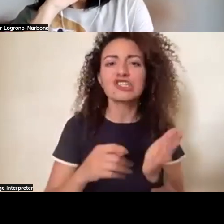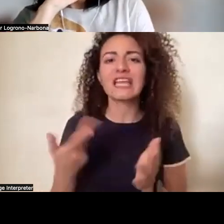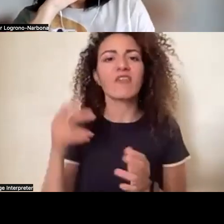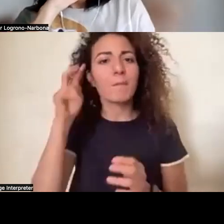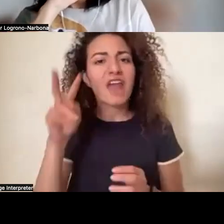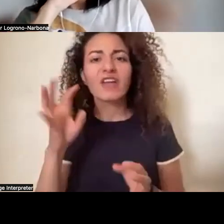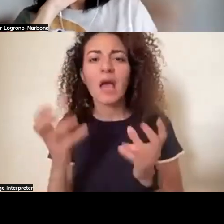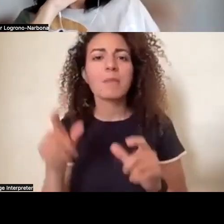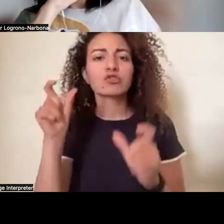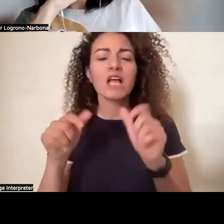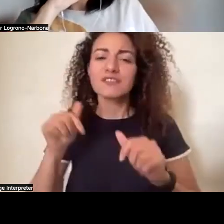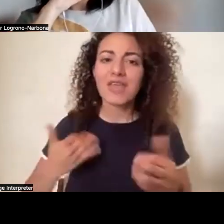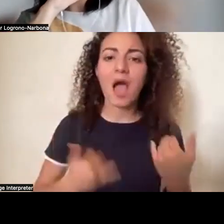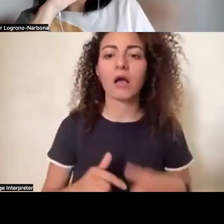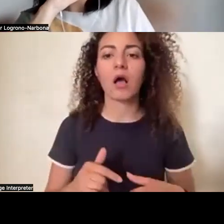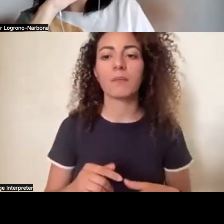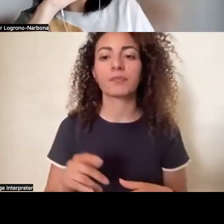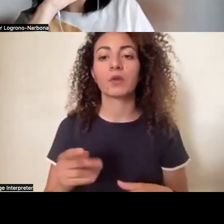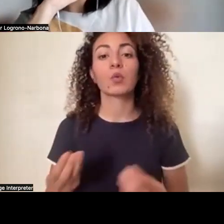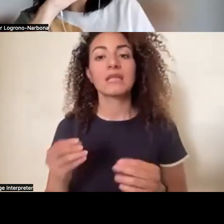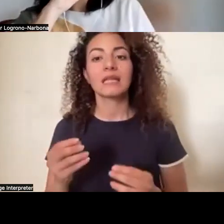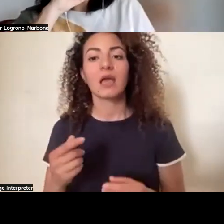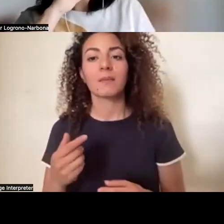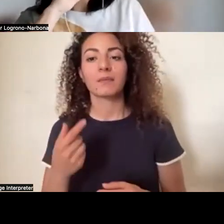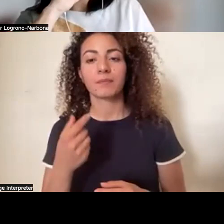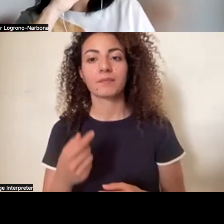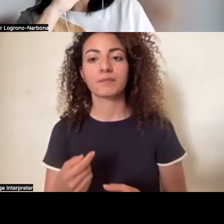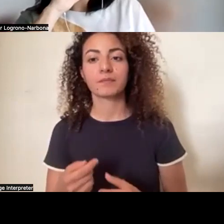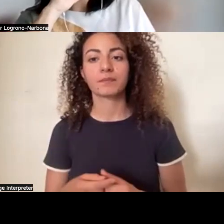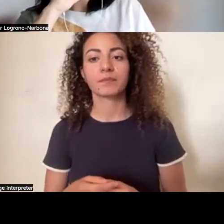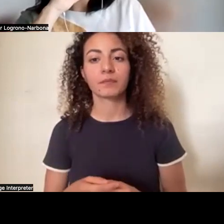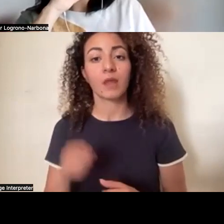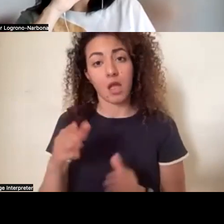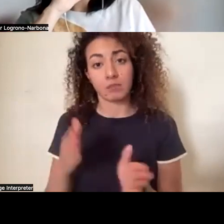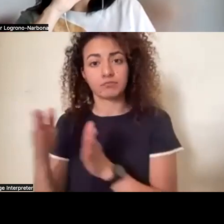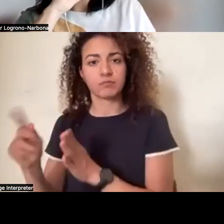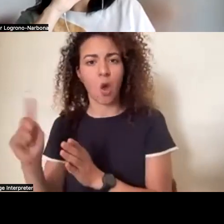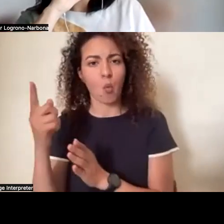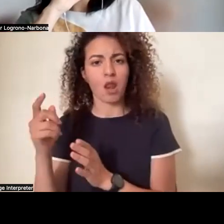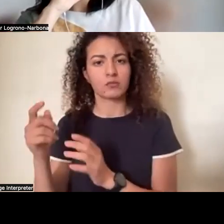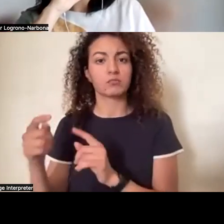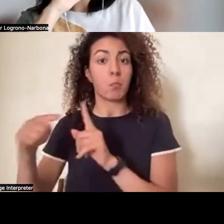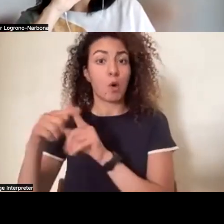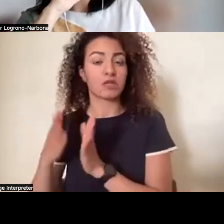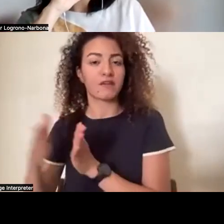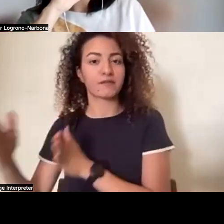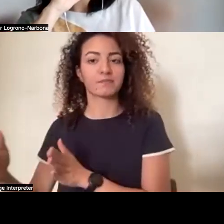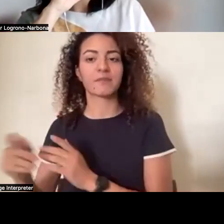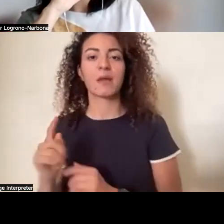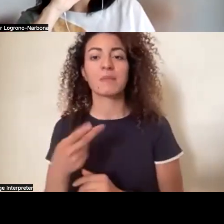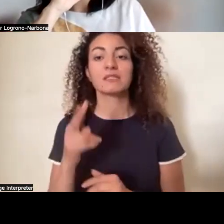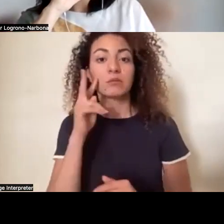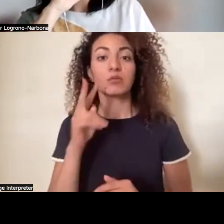And at the same time, if you can, so basically, this is on the positive side, and indeed we do need to see